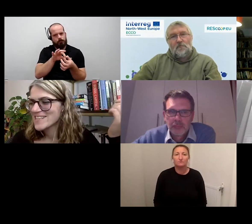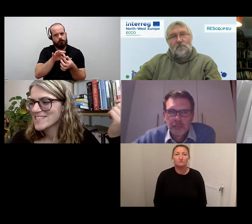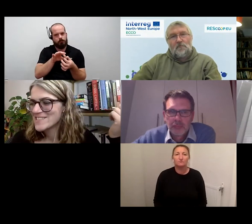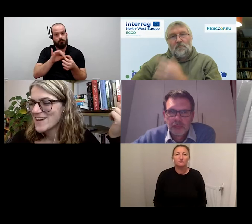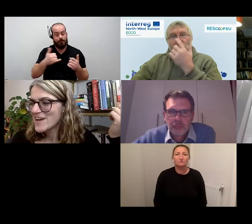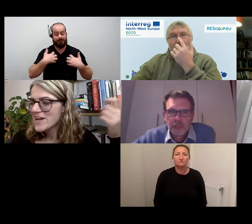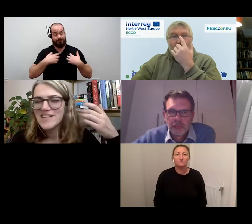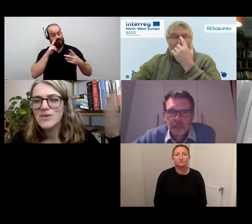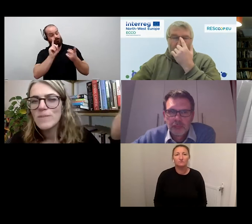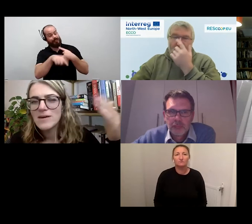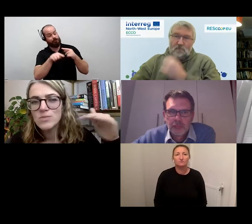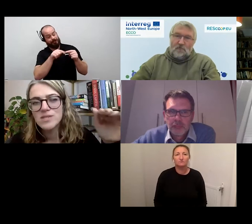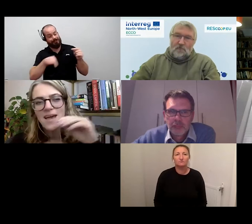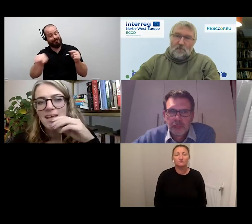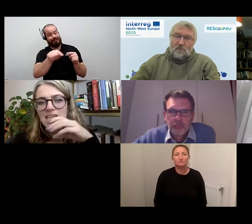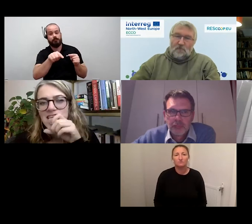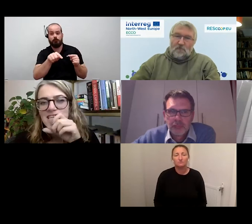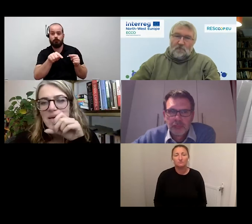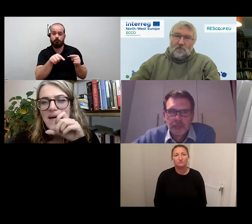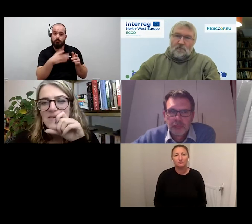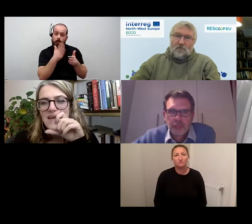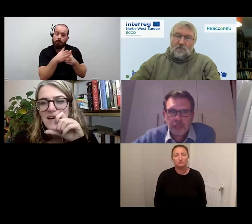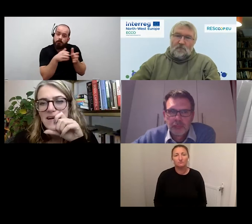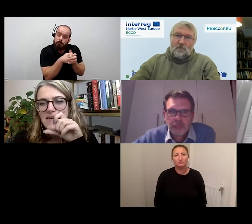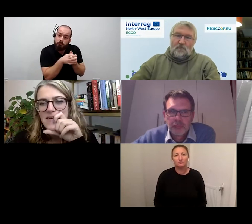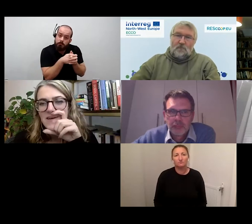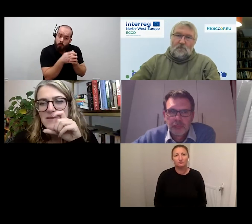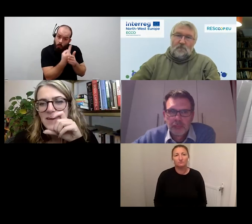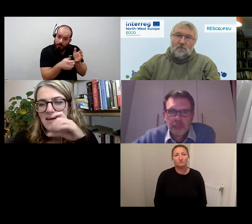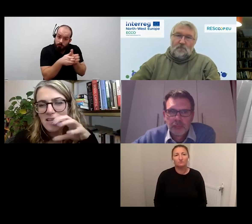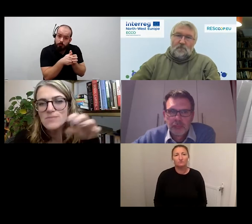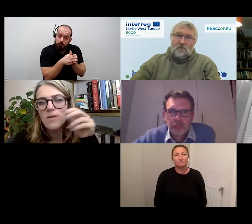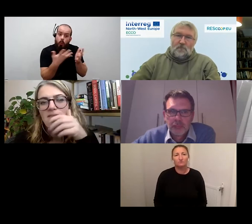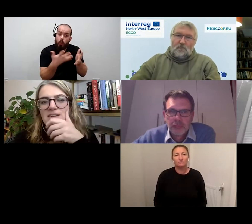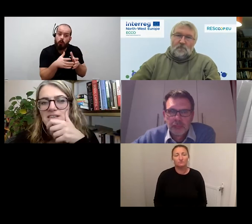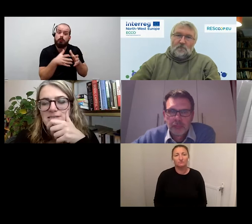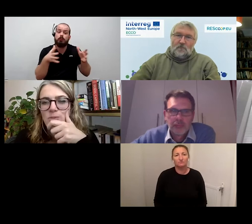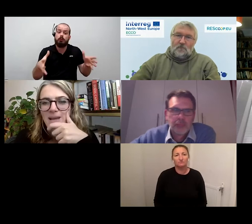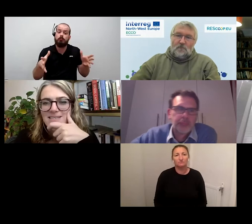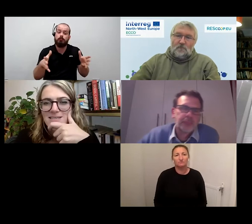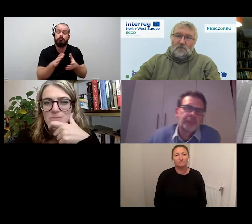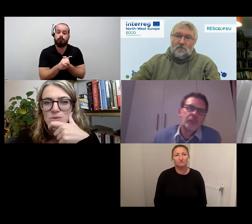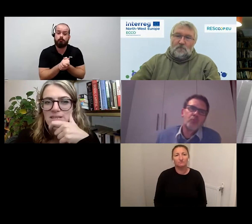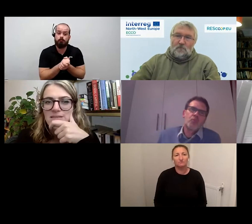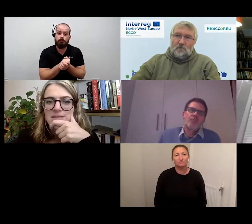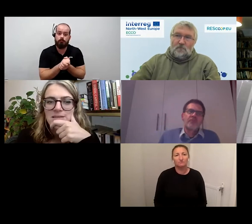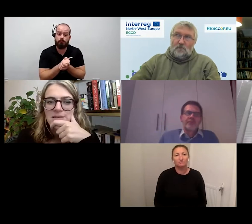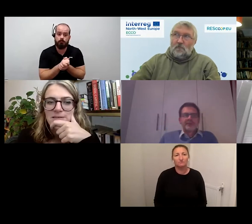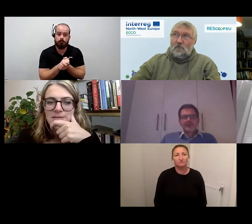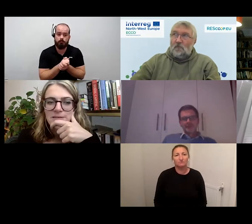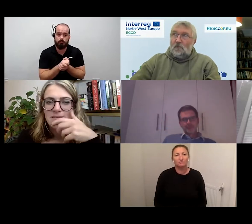what your reaction is to it. Is it all about small scale energy? Is it about doing a small amount of energy in small places and small ways?